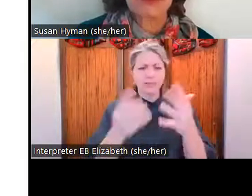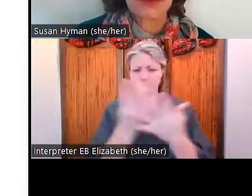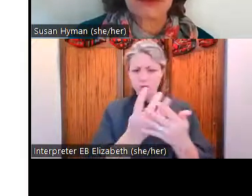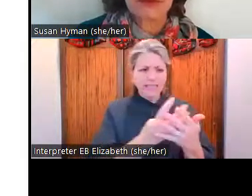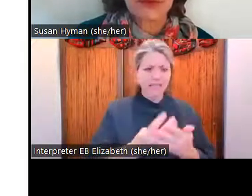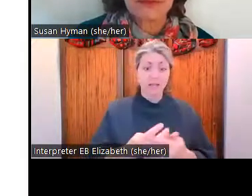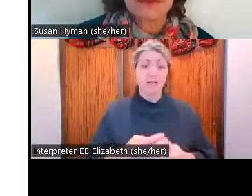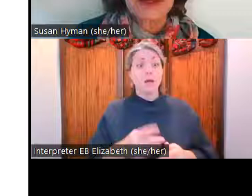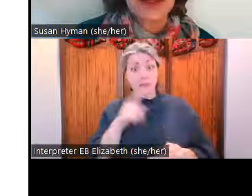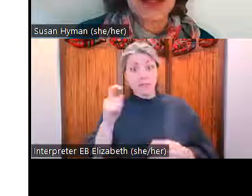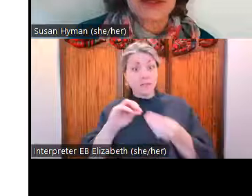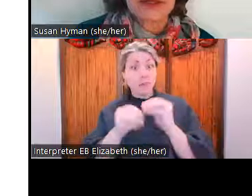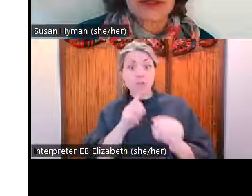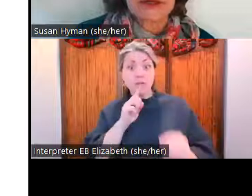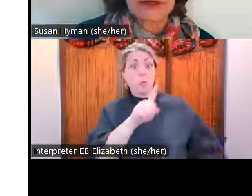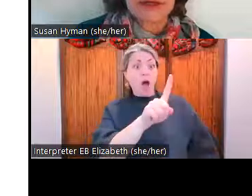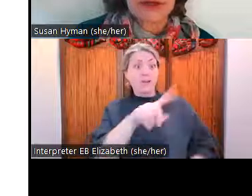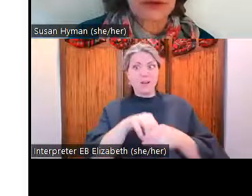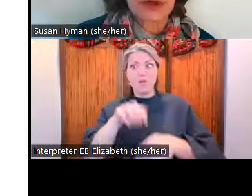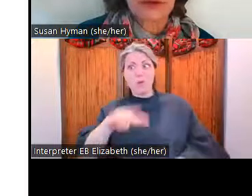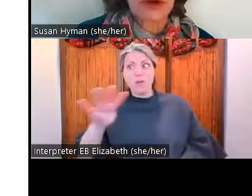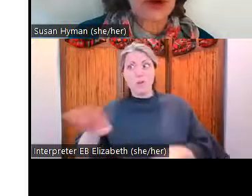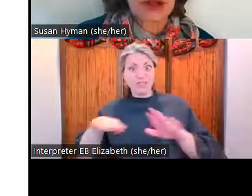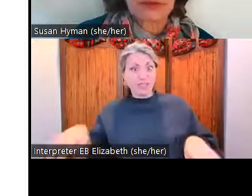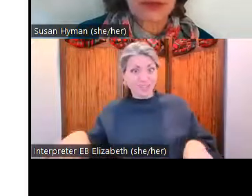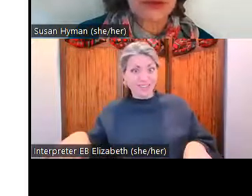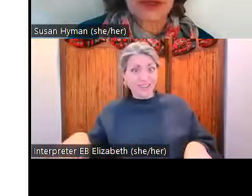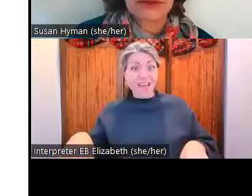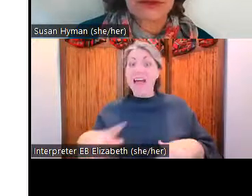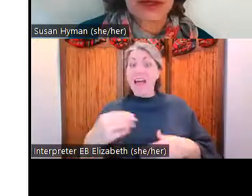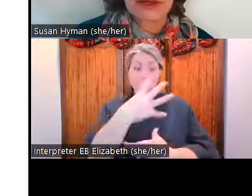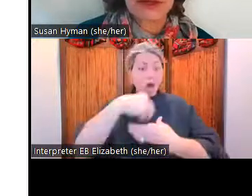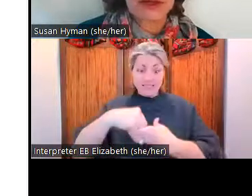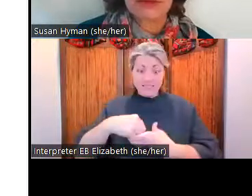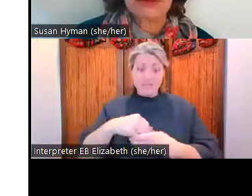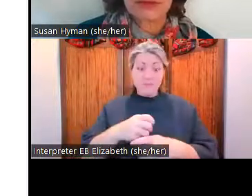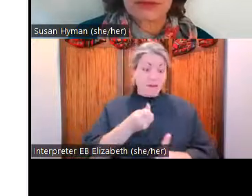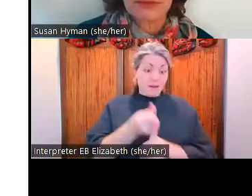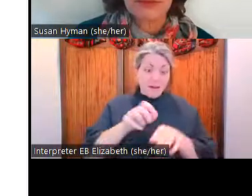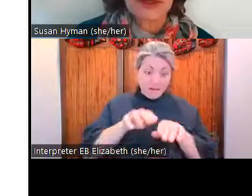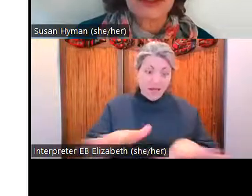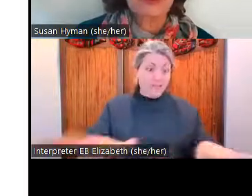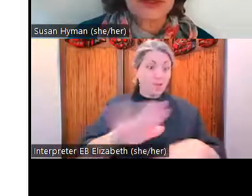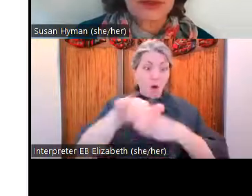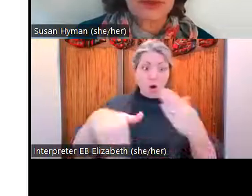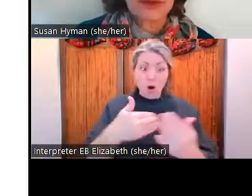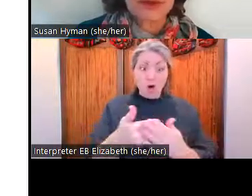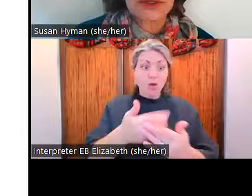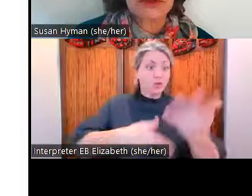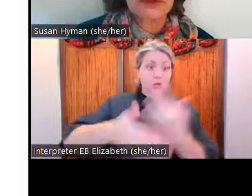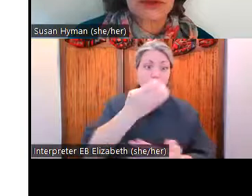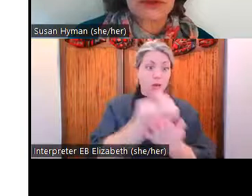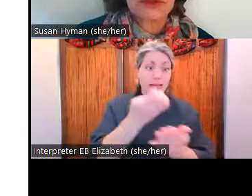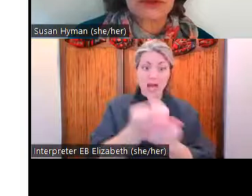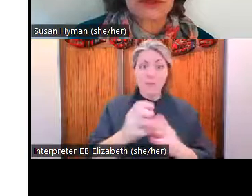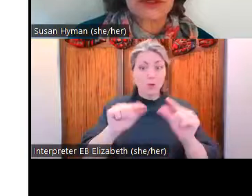1 in 44 and autism found across all racial, ethnic, SES groups. It's really important